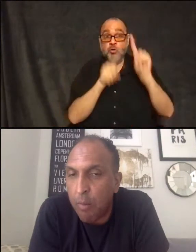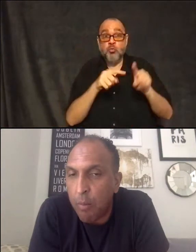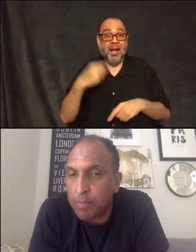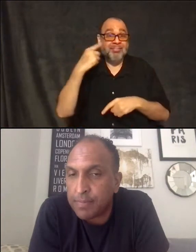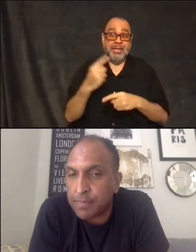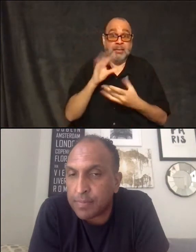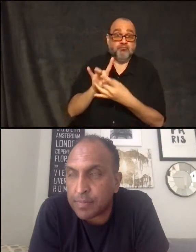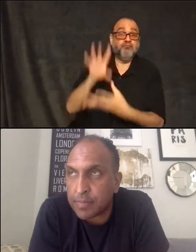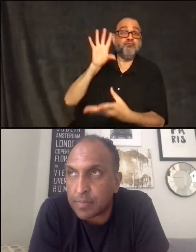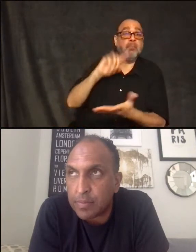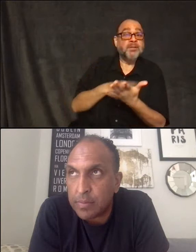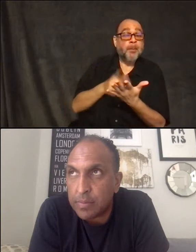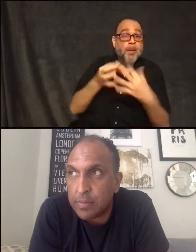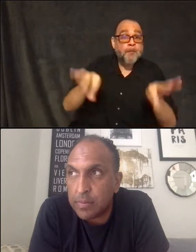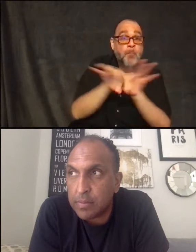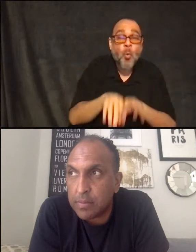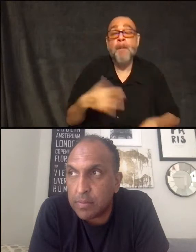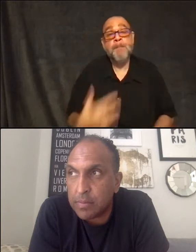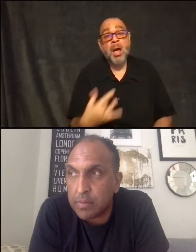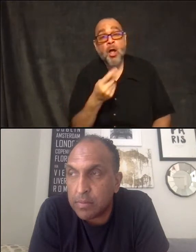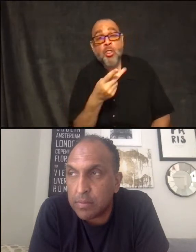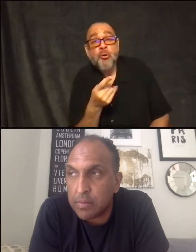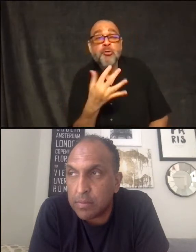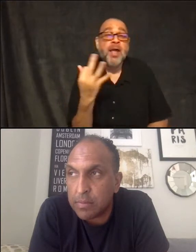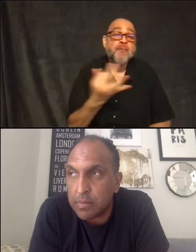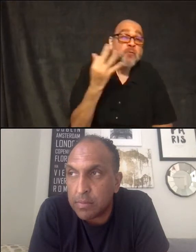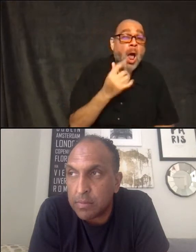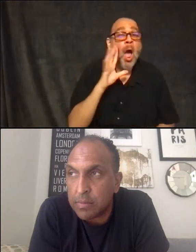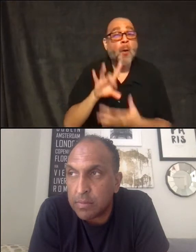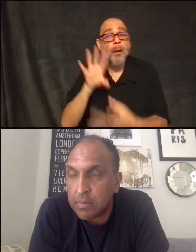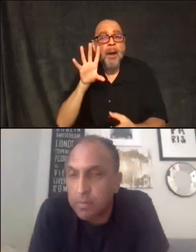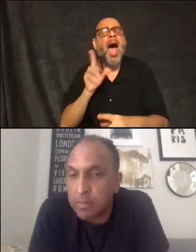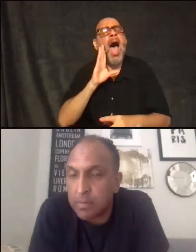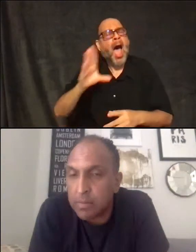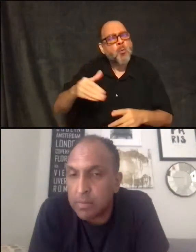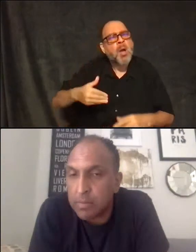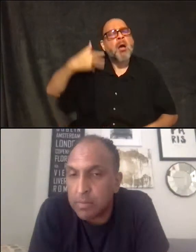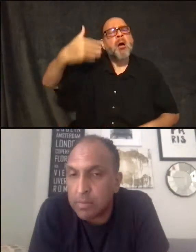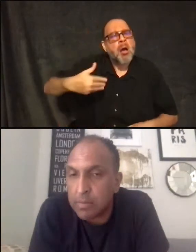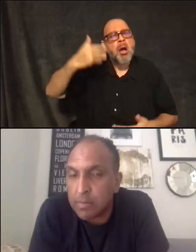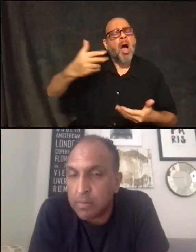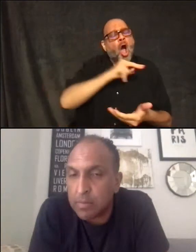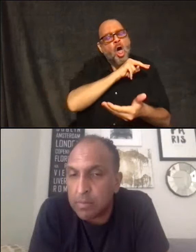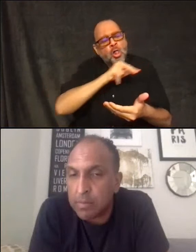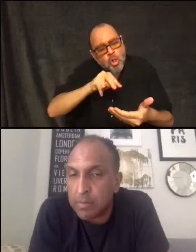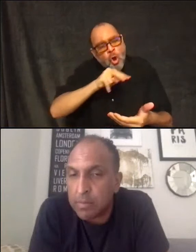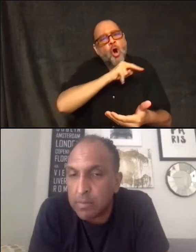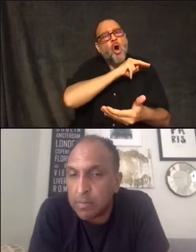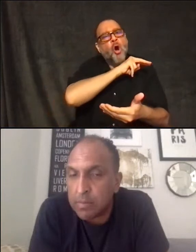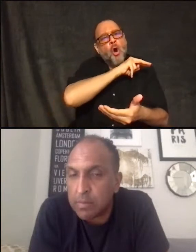social apps, completely disconnect, check in every now and then because it is Twitter, but try not to be on Spaces because it